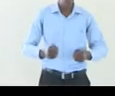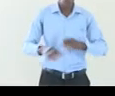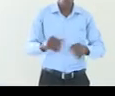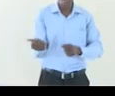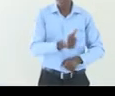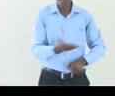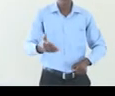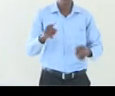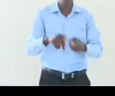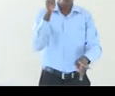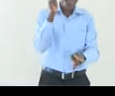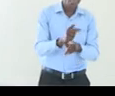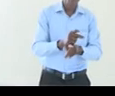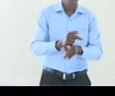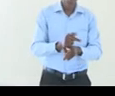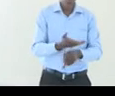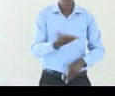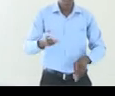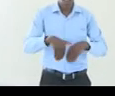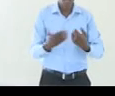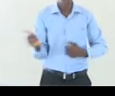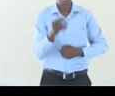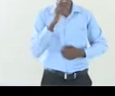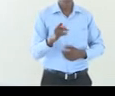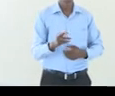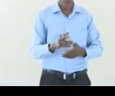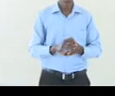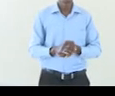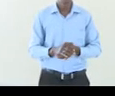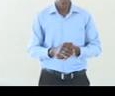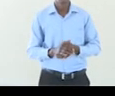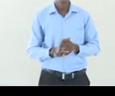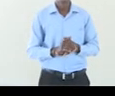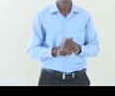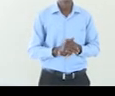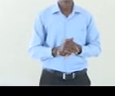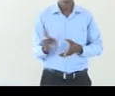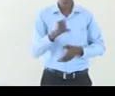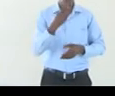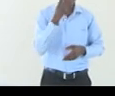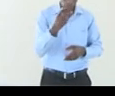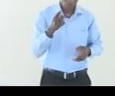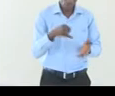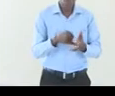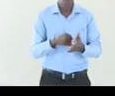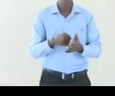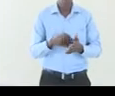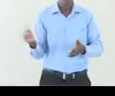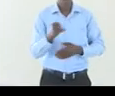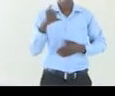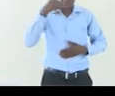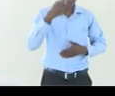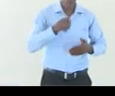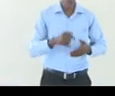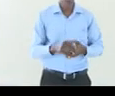to keep the status quo, will stoutly resist any change. Some people are going to hear this message, they watch this tonight, and they will call me